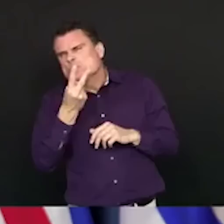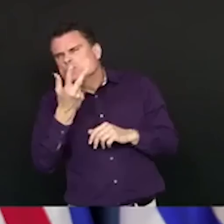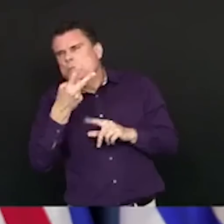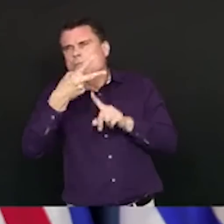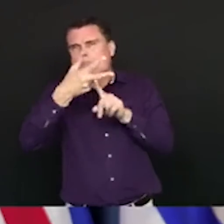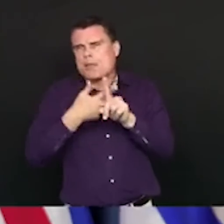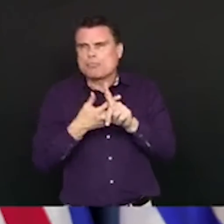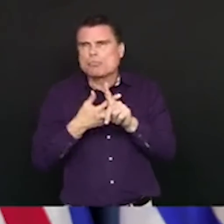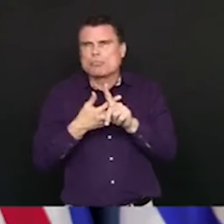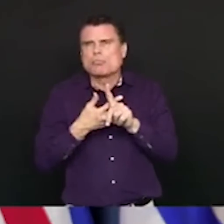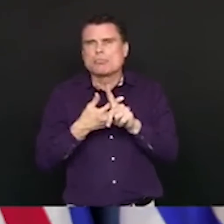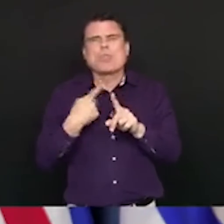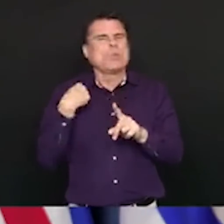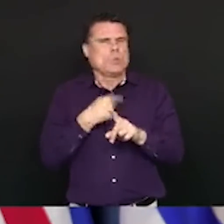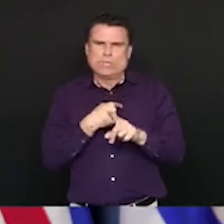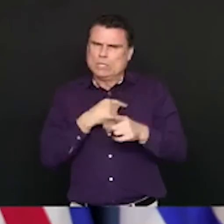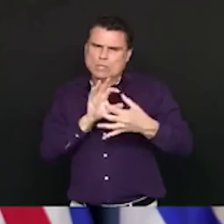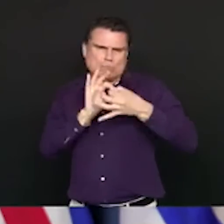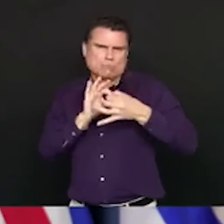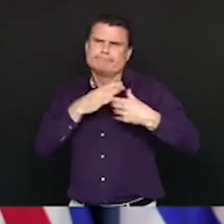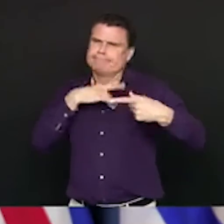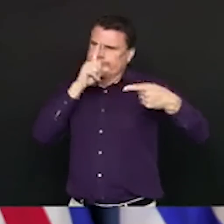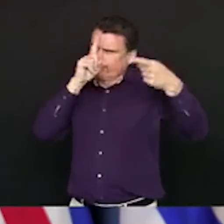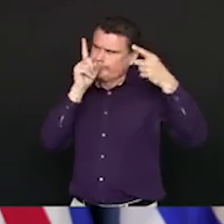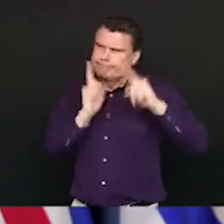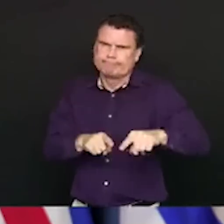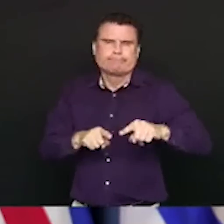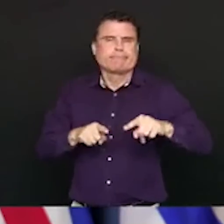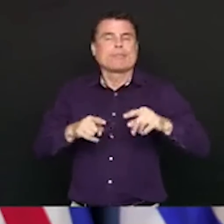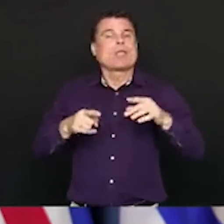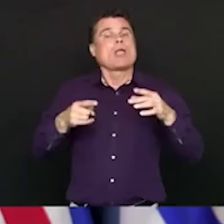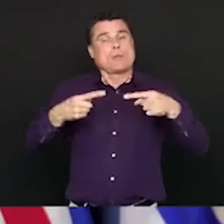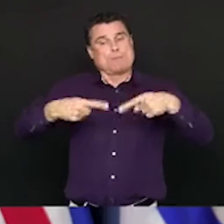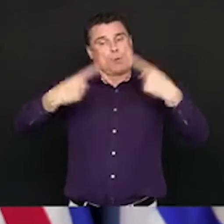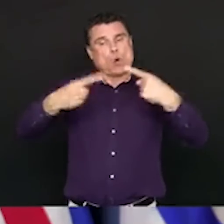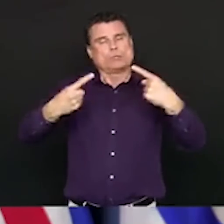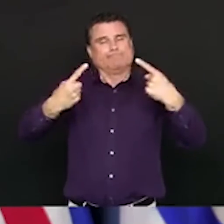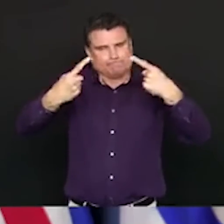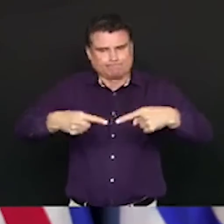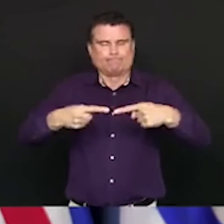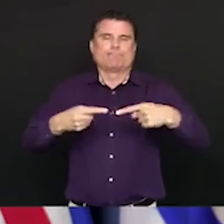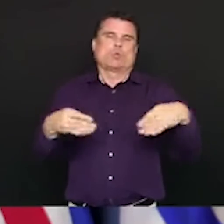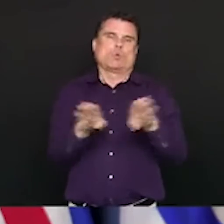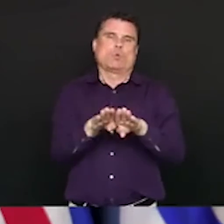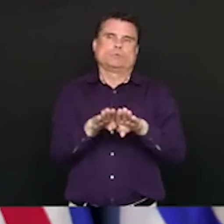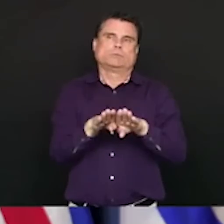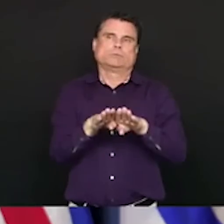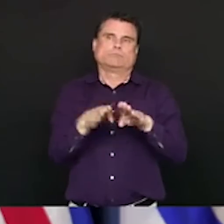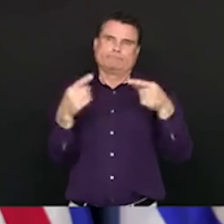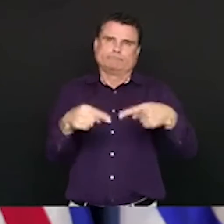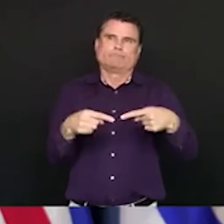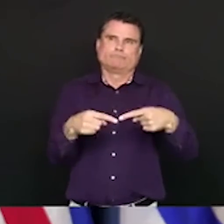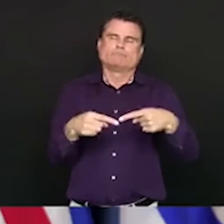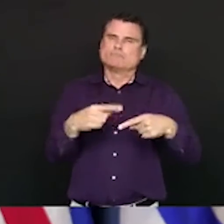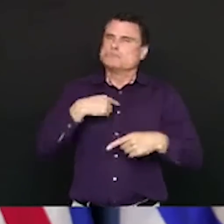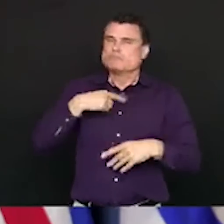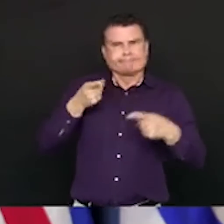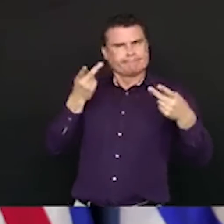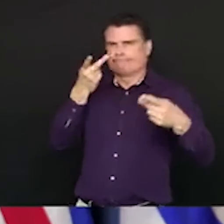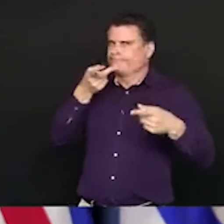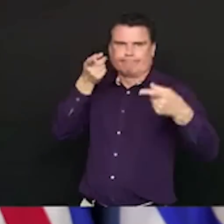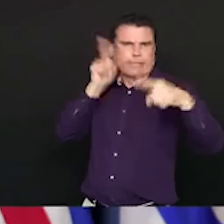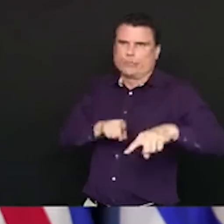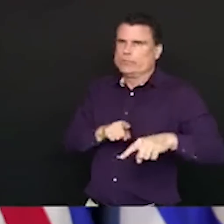issues, and the connections between the Cascadia corridor, as it's known, between British Columbia,